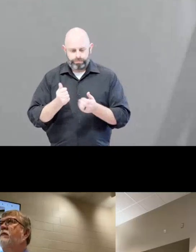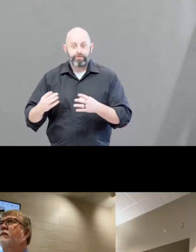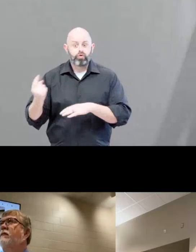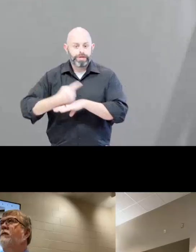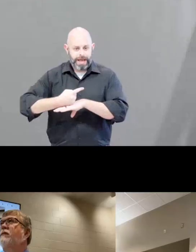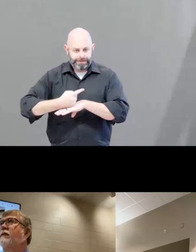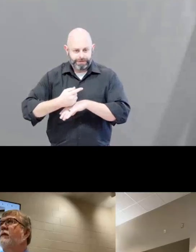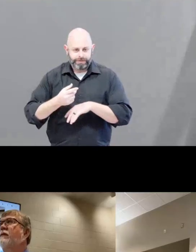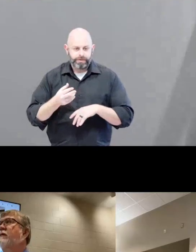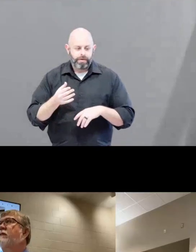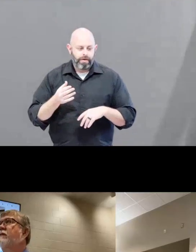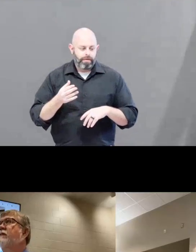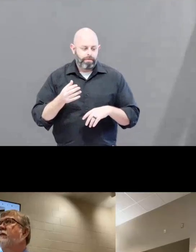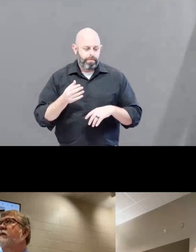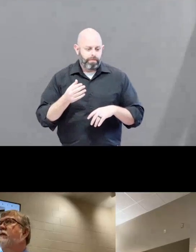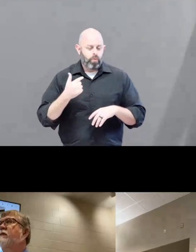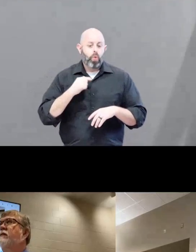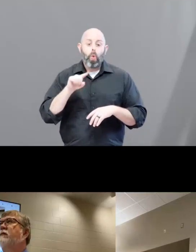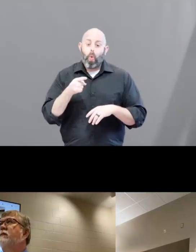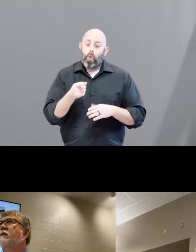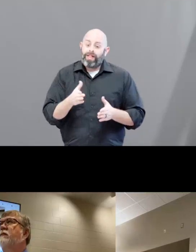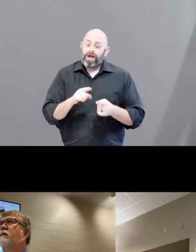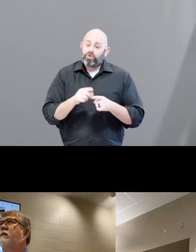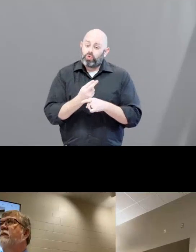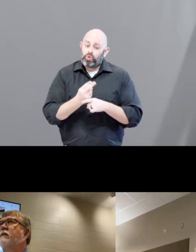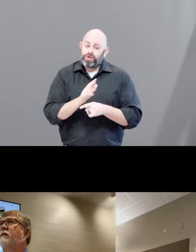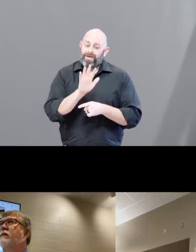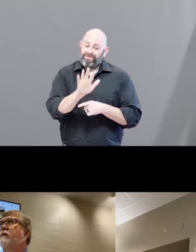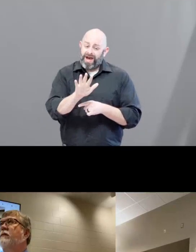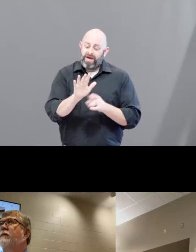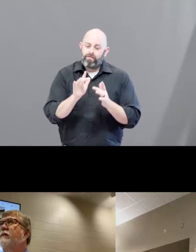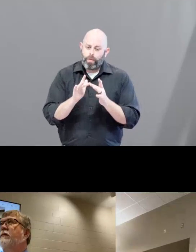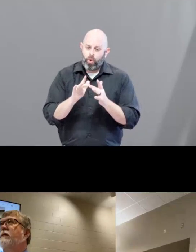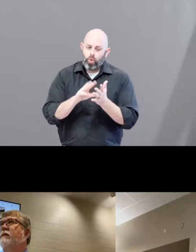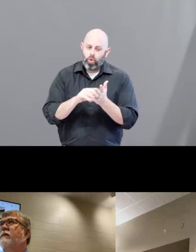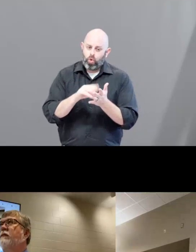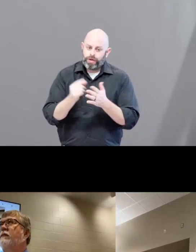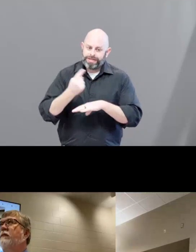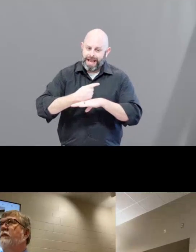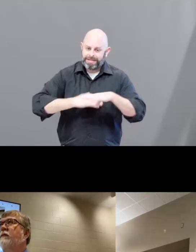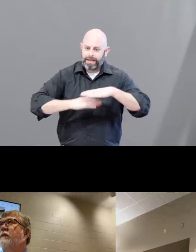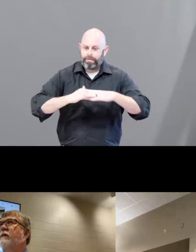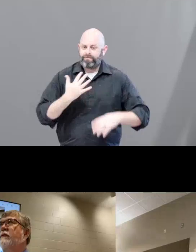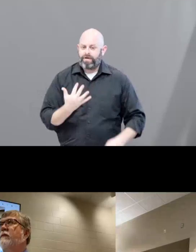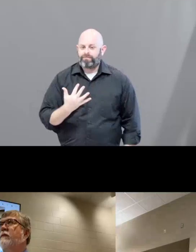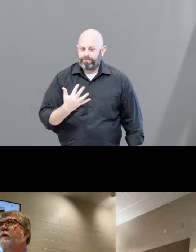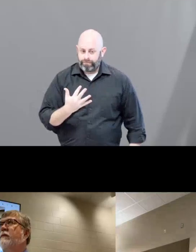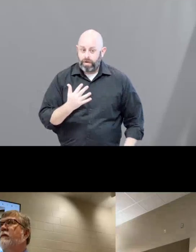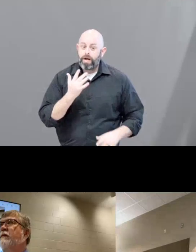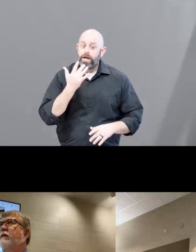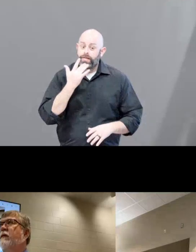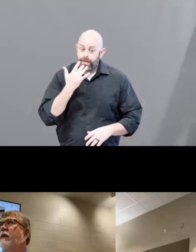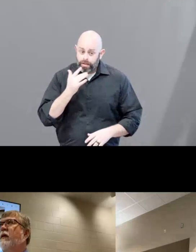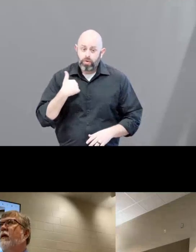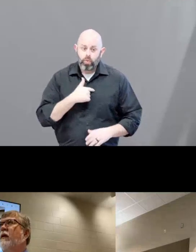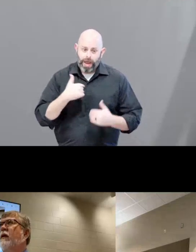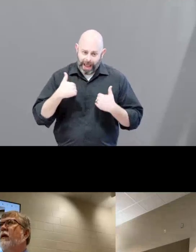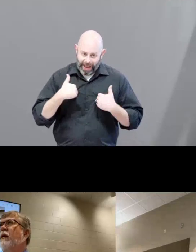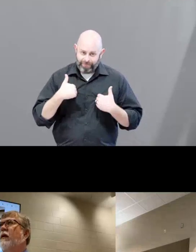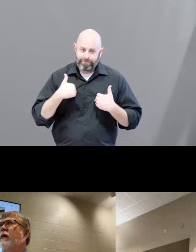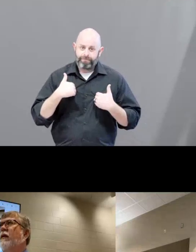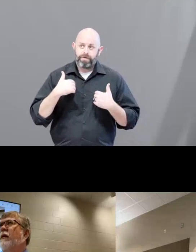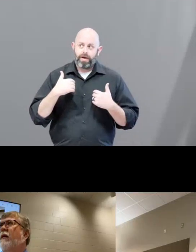state we are only allowed to use 5 remote learning days So luckily, we do have quite